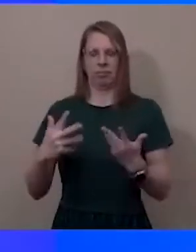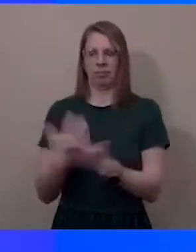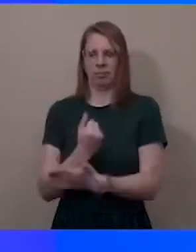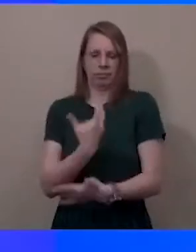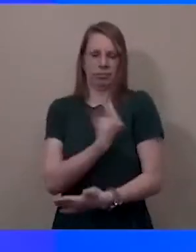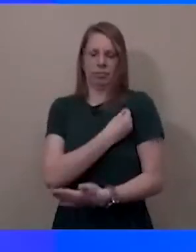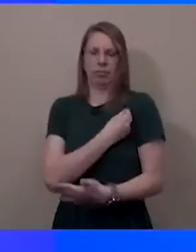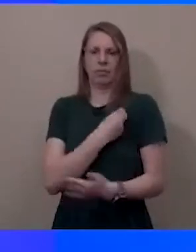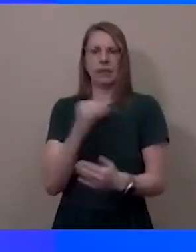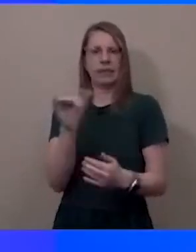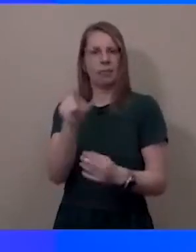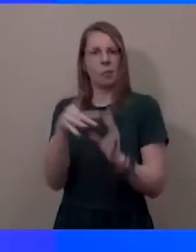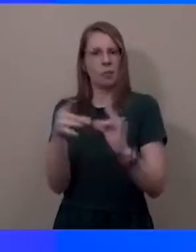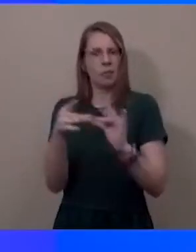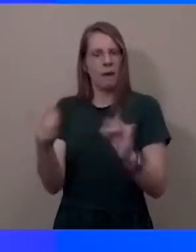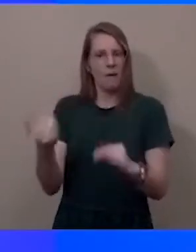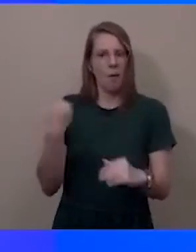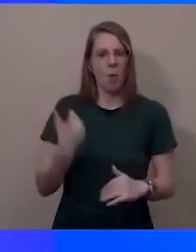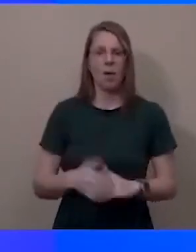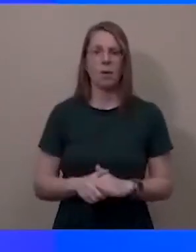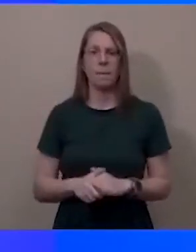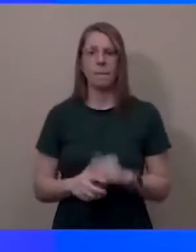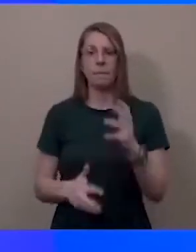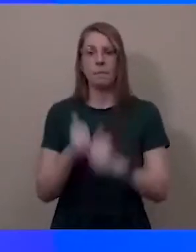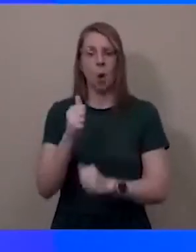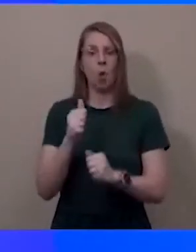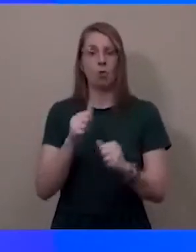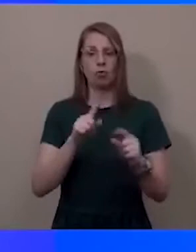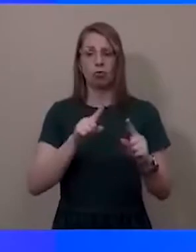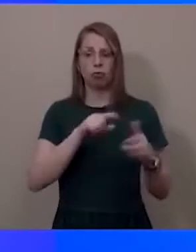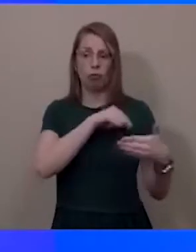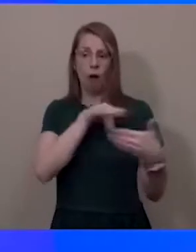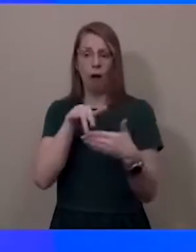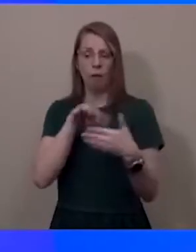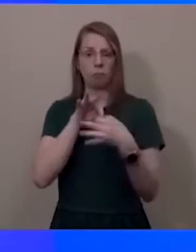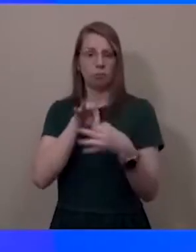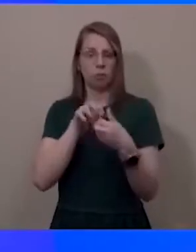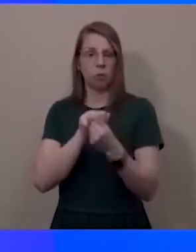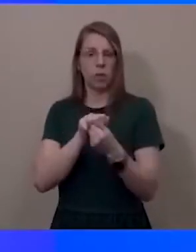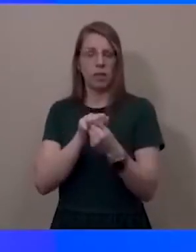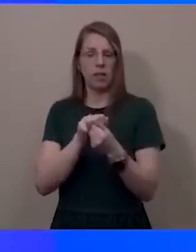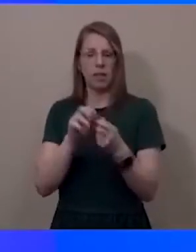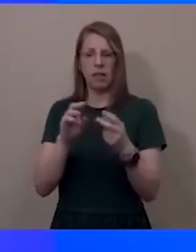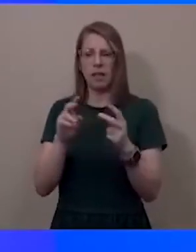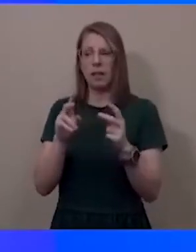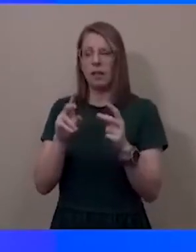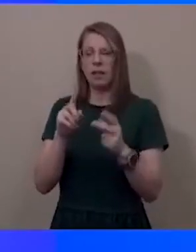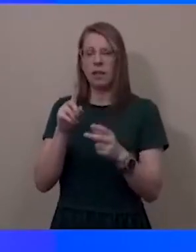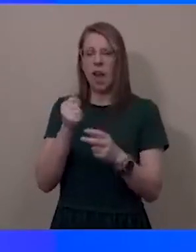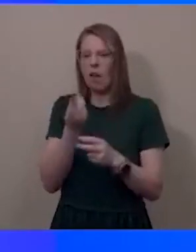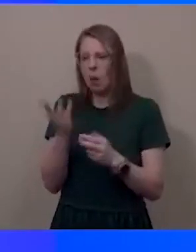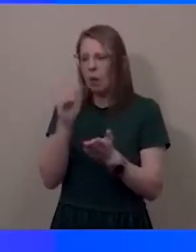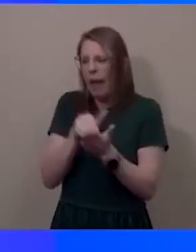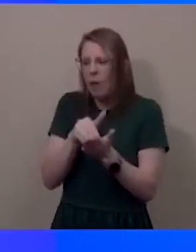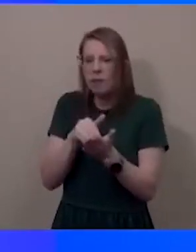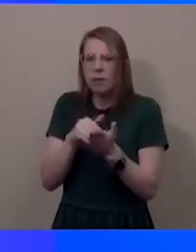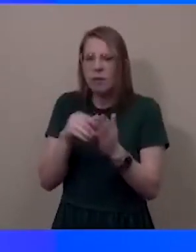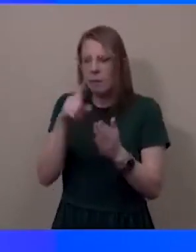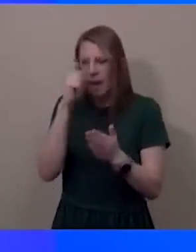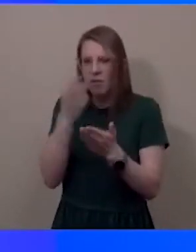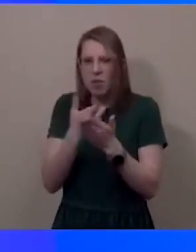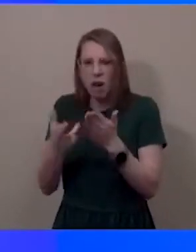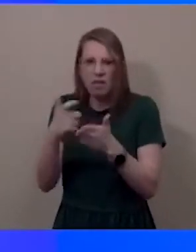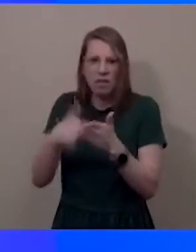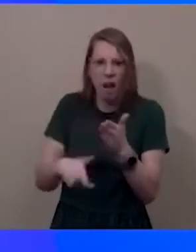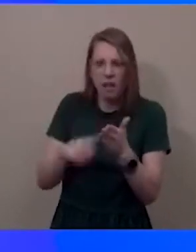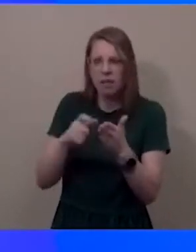as you have mentioned before, most trials deal with smaller numbers of people because of the resources and the cost that it takes to